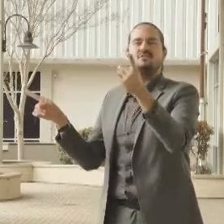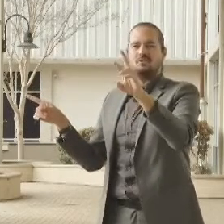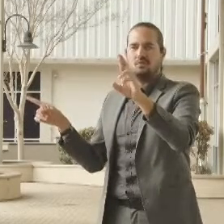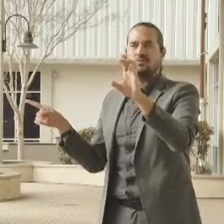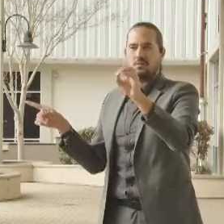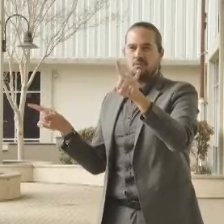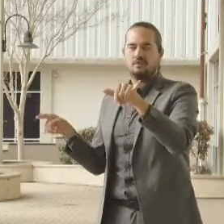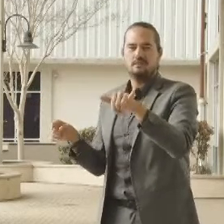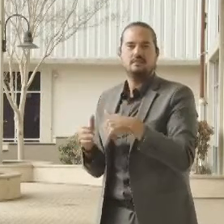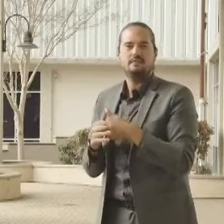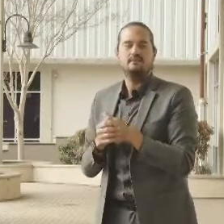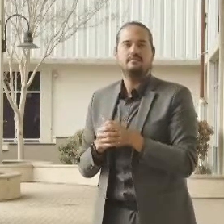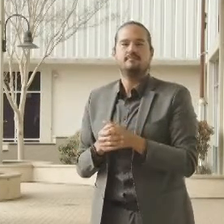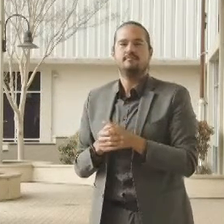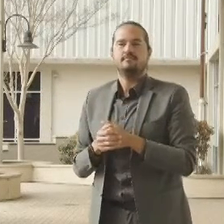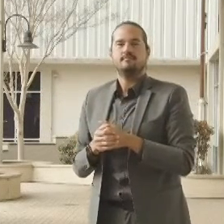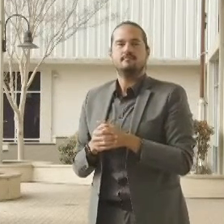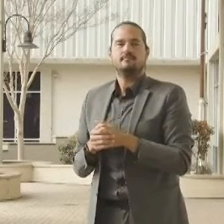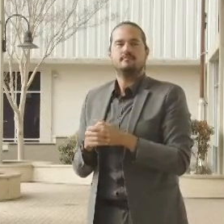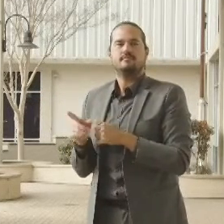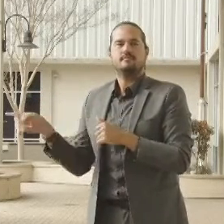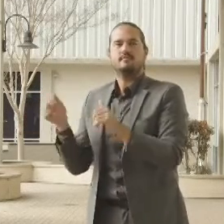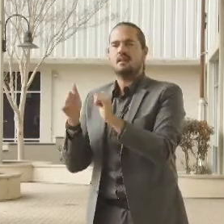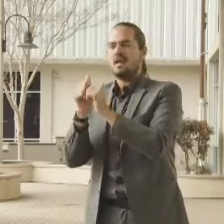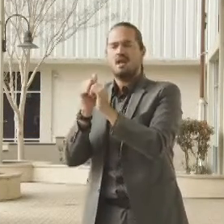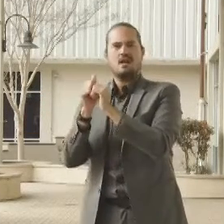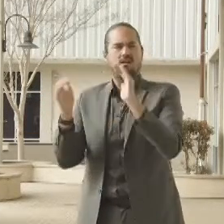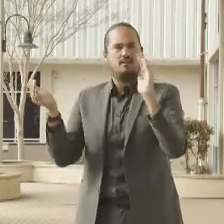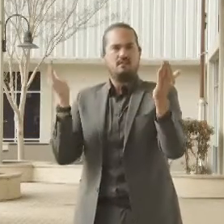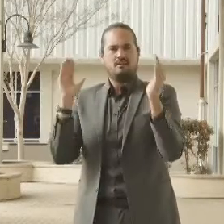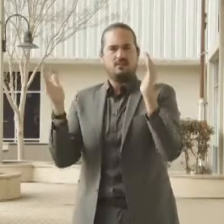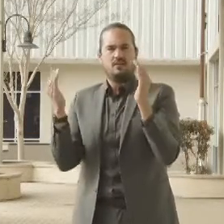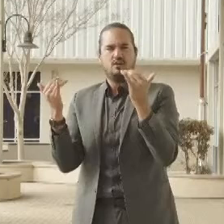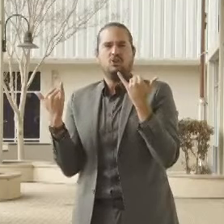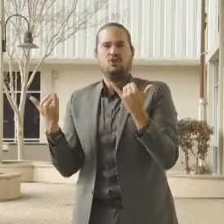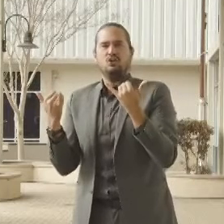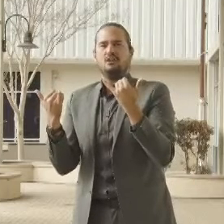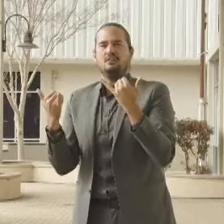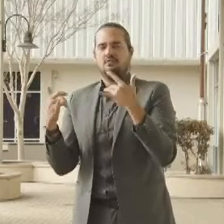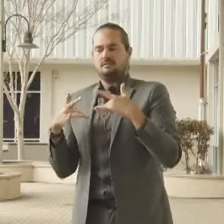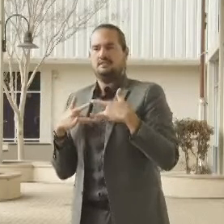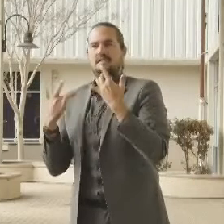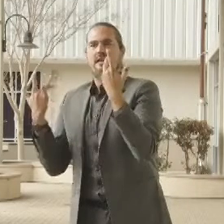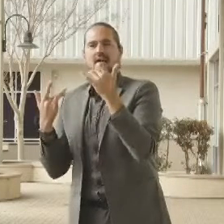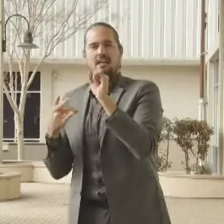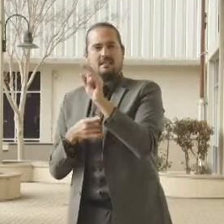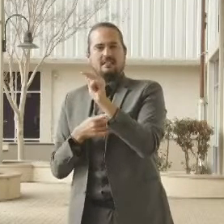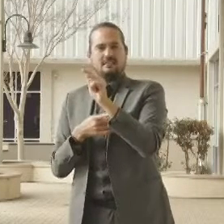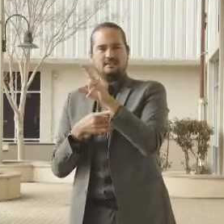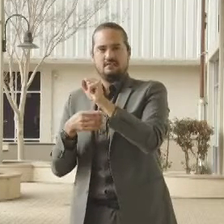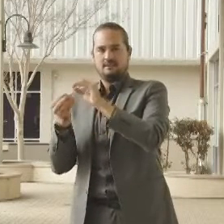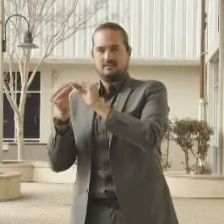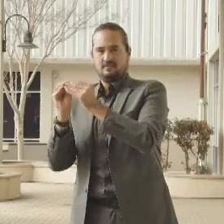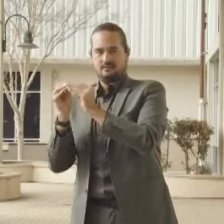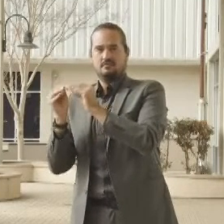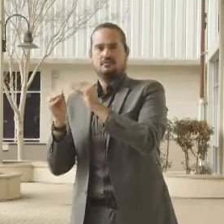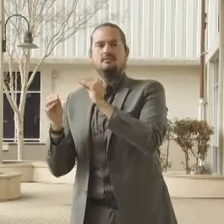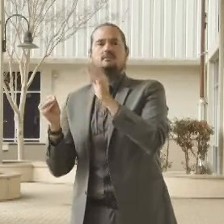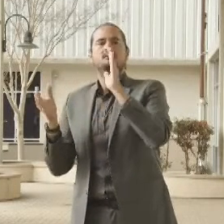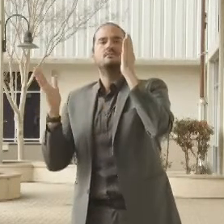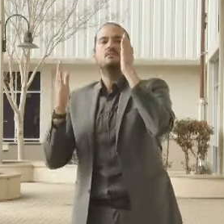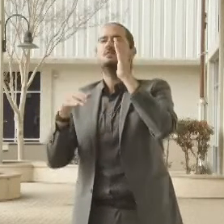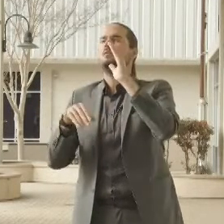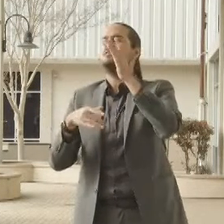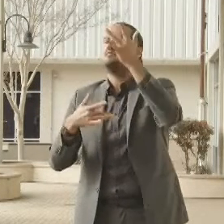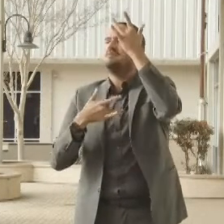How would you compare our current status of COVID-19 today with a normal flu season in